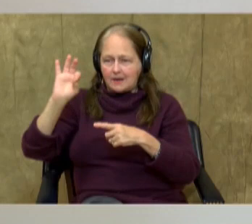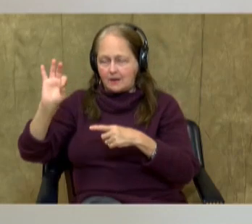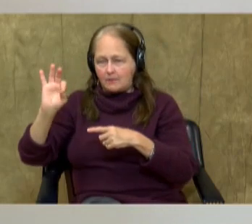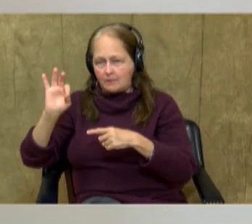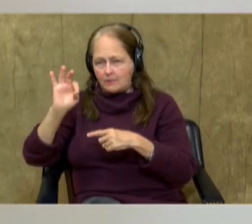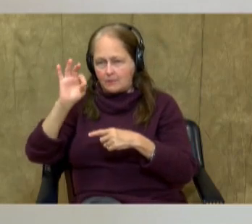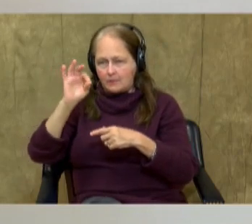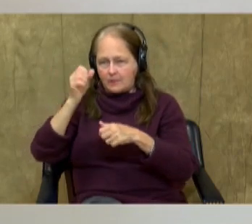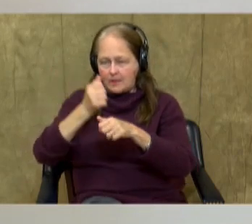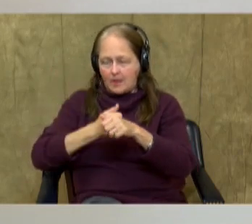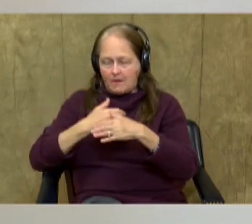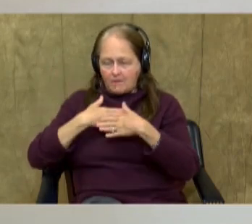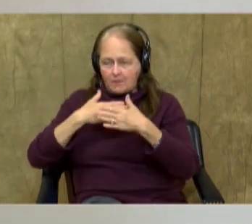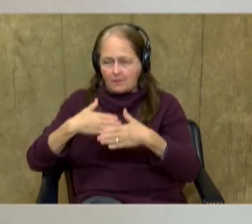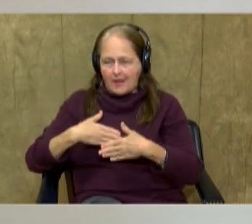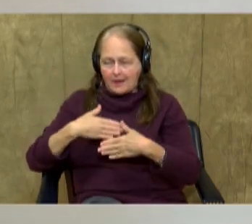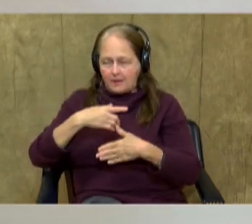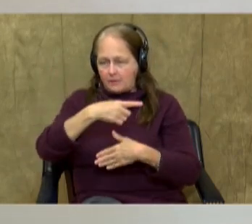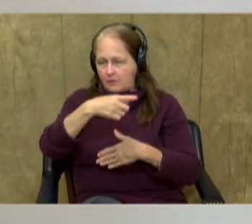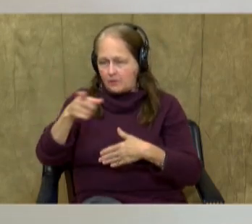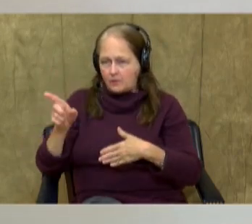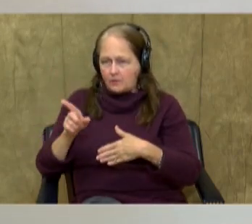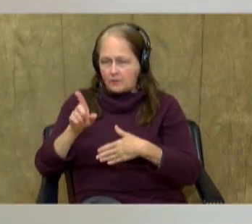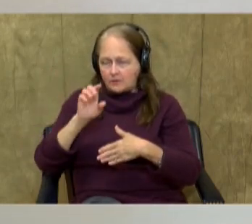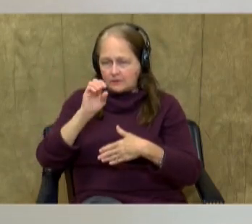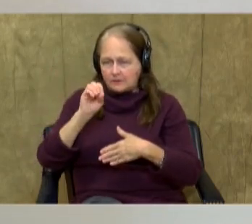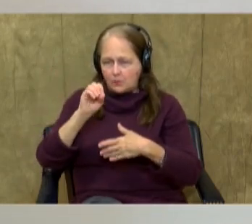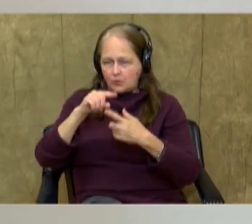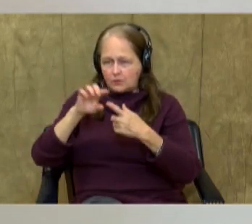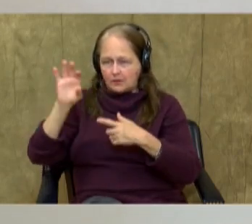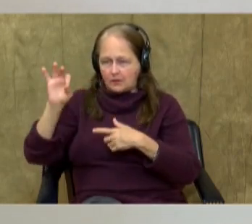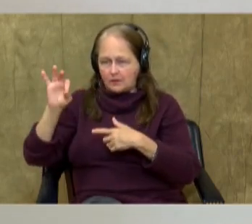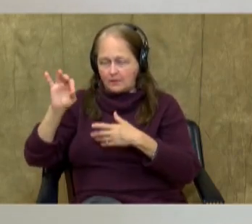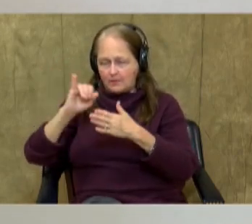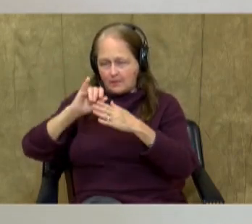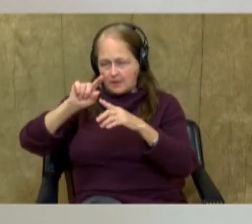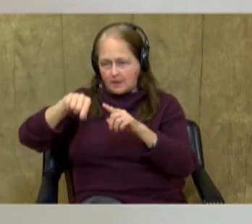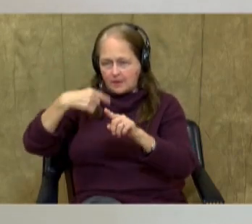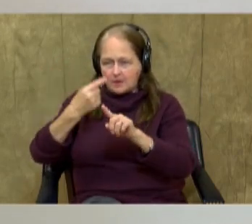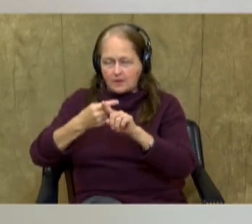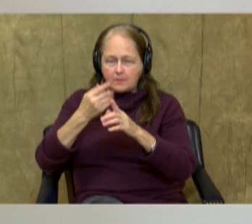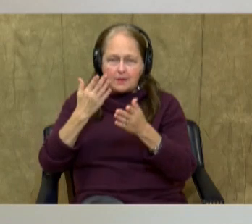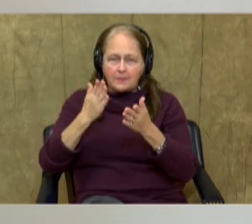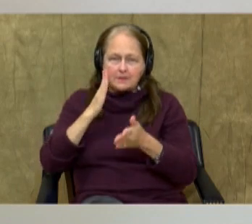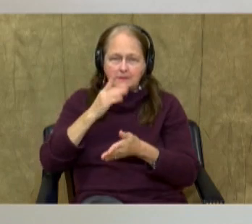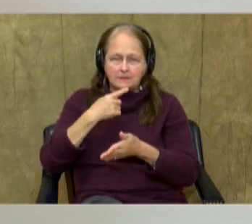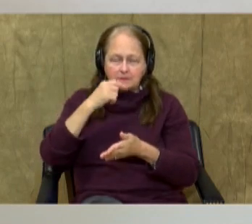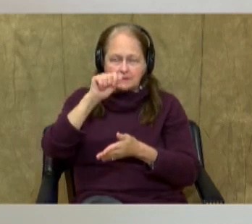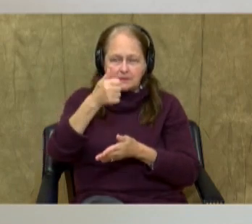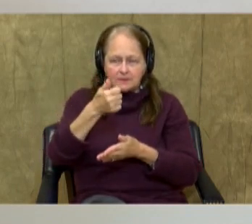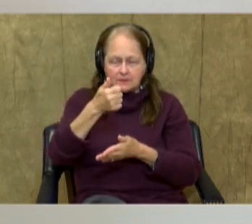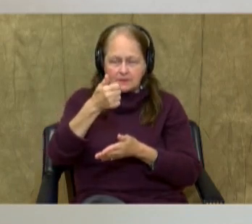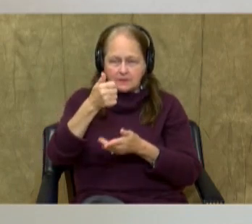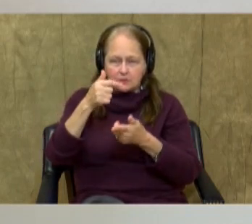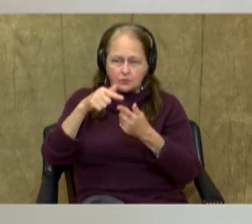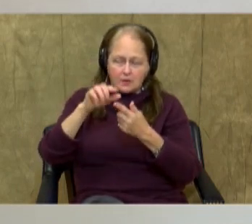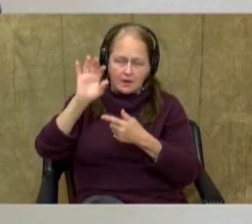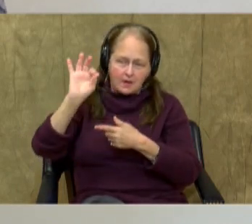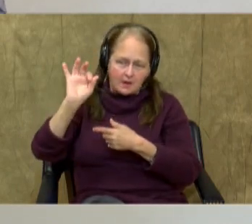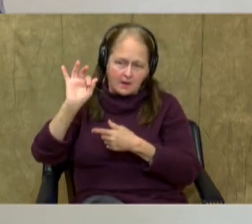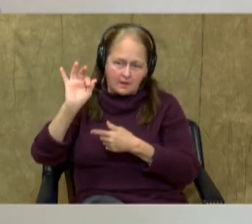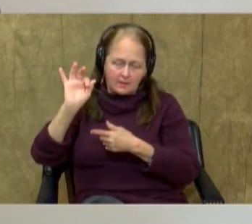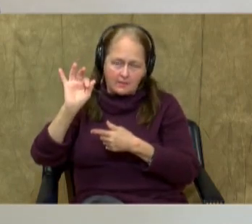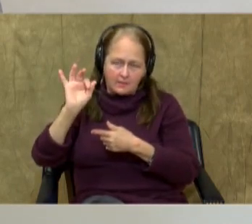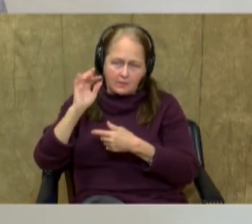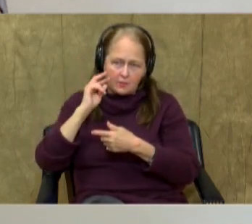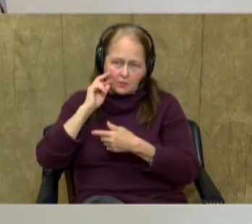count everybody that's 0 to 9 and put it in that one bar. The next bar may say 10 to 19. So